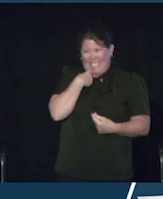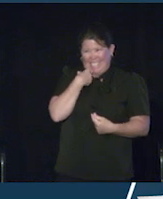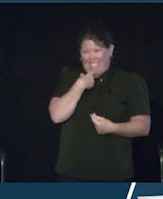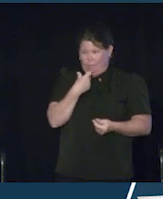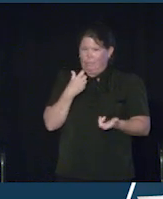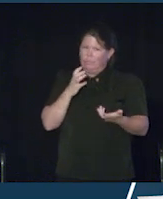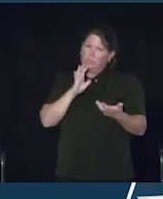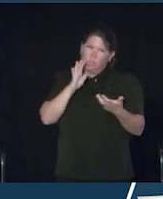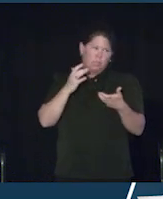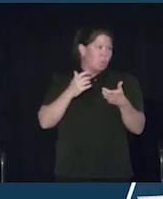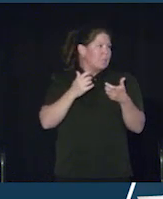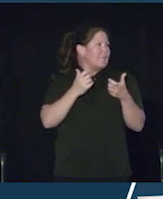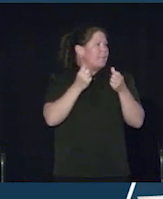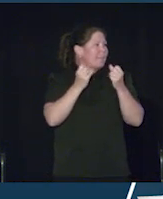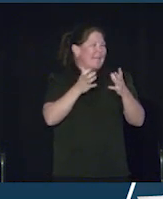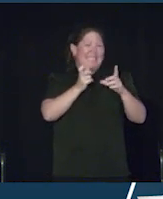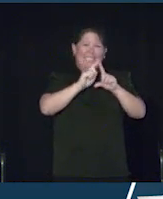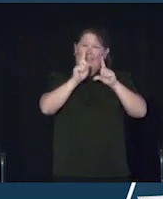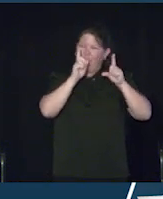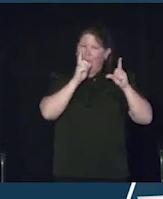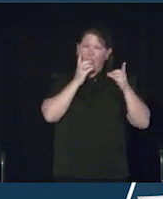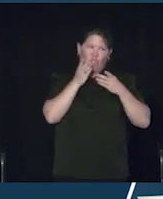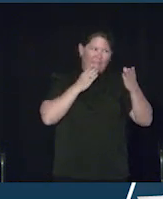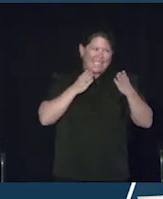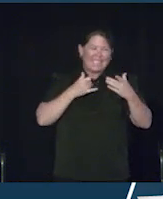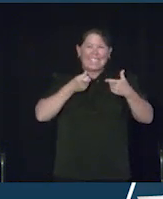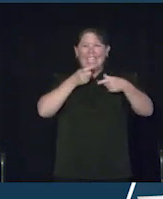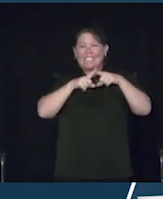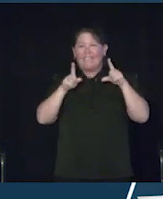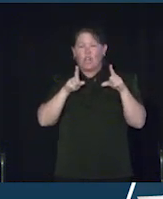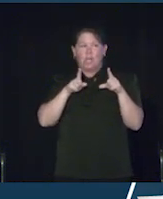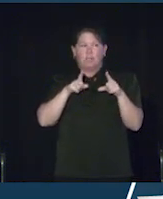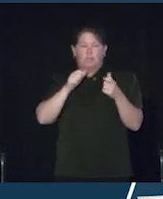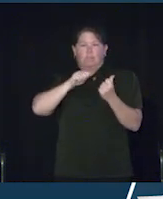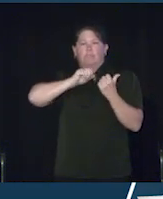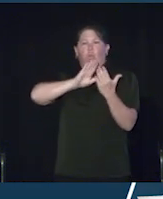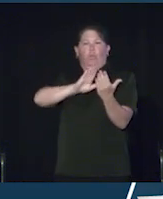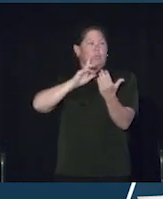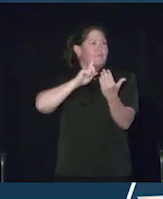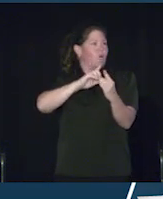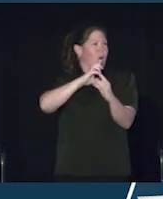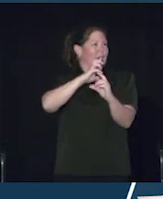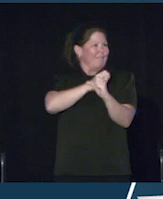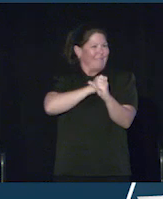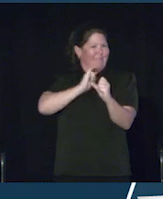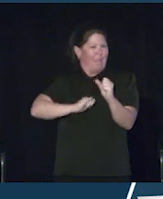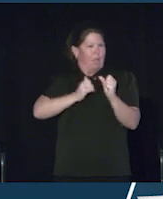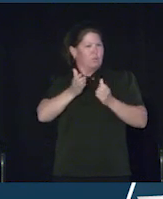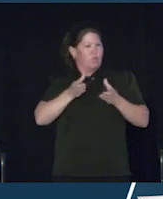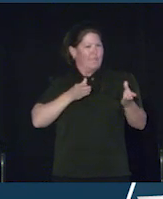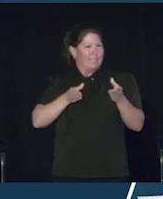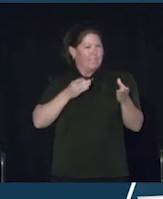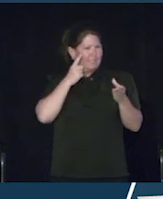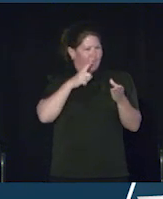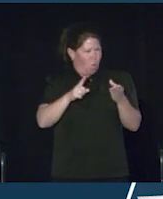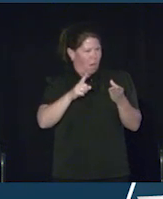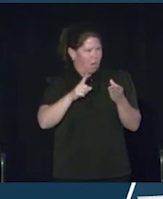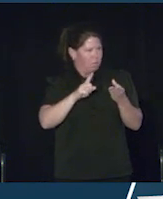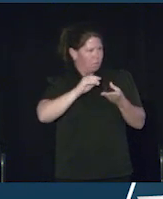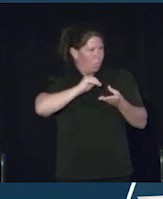are different services and different ways to obtain and receive services through the waiver.